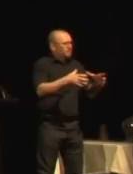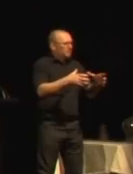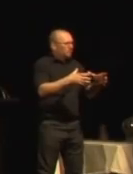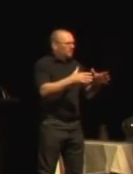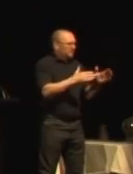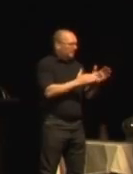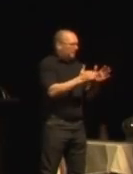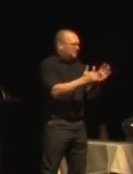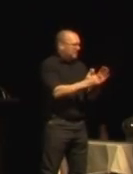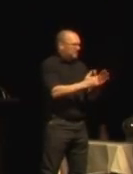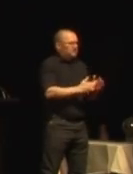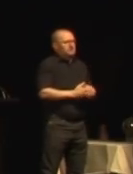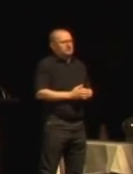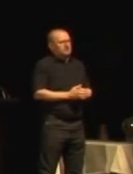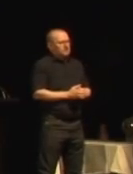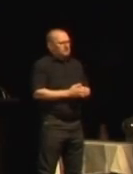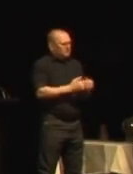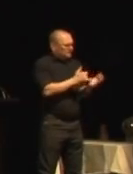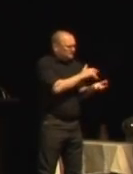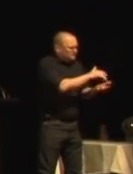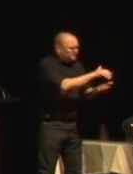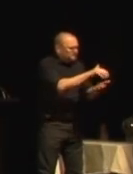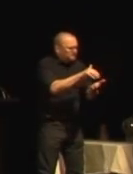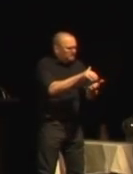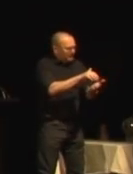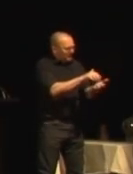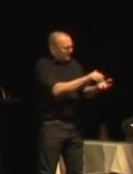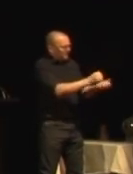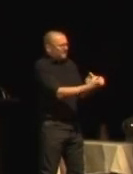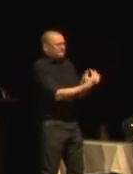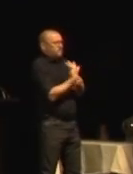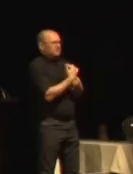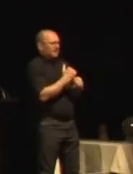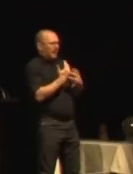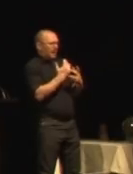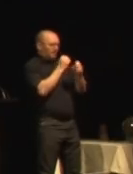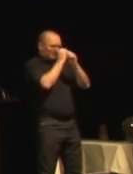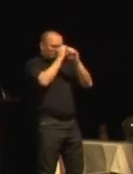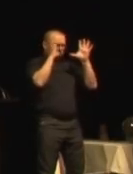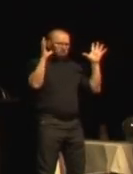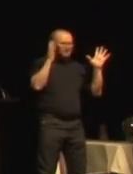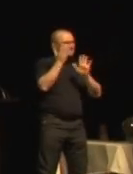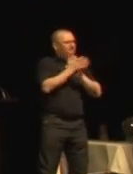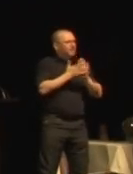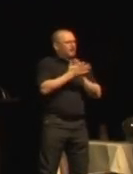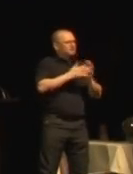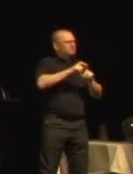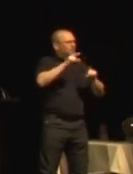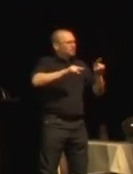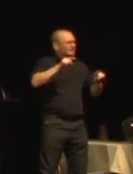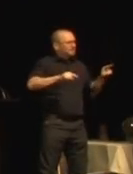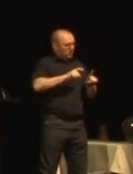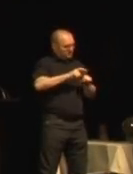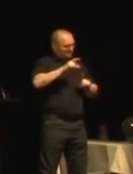in our findings, and they've shaped the way that we define diversity. So diversity is the mix of things that makes us who we